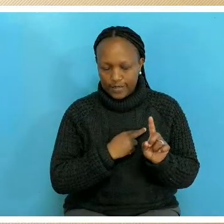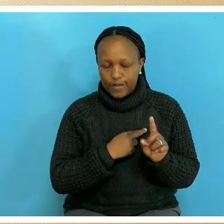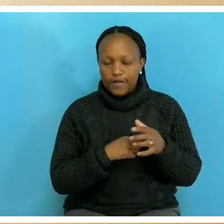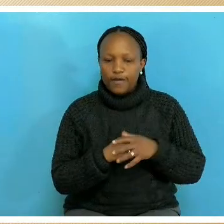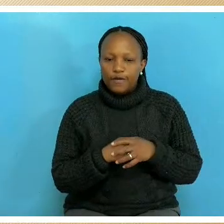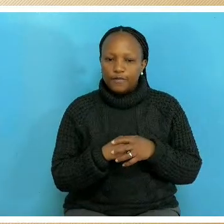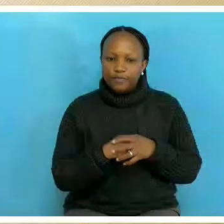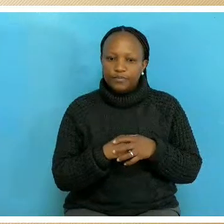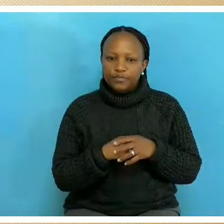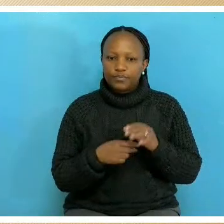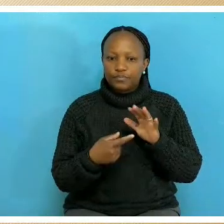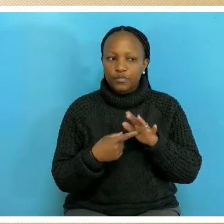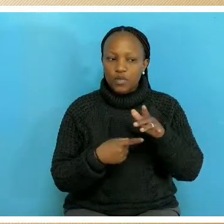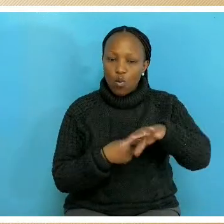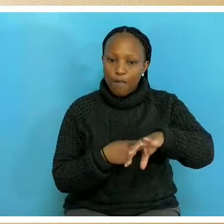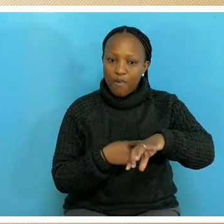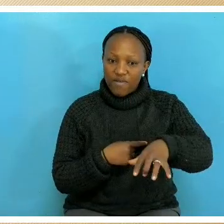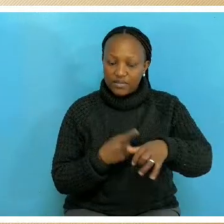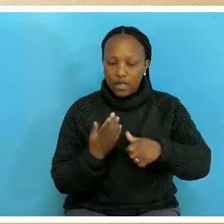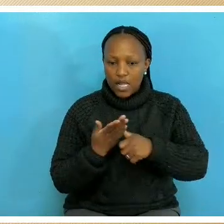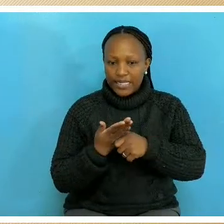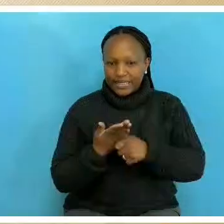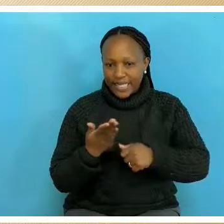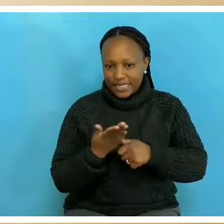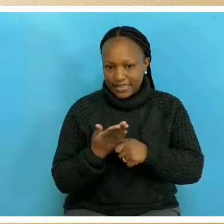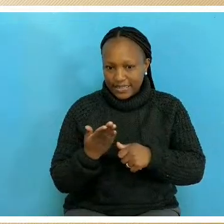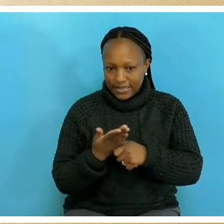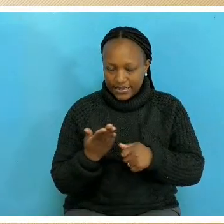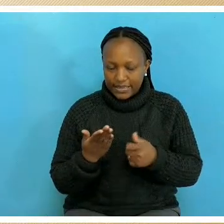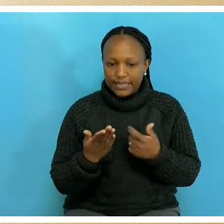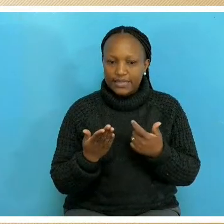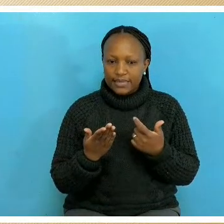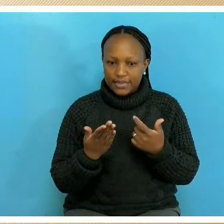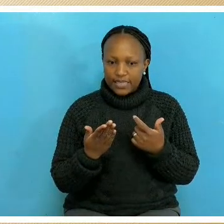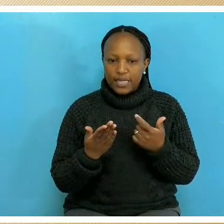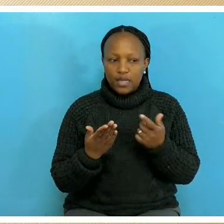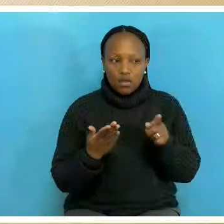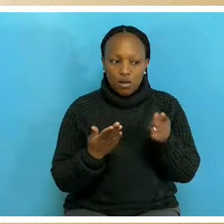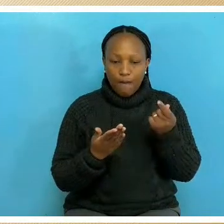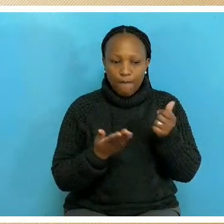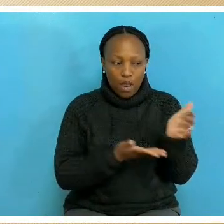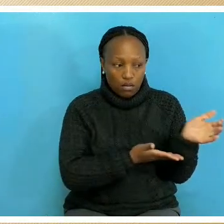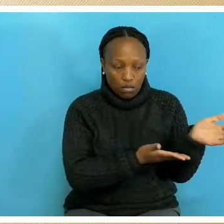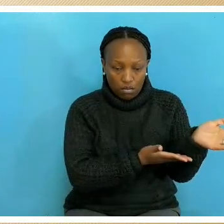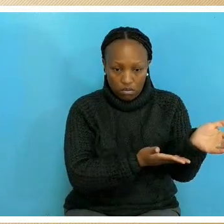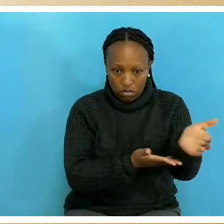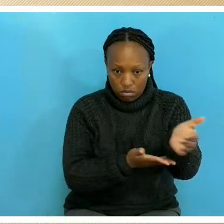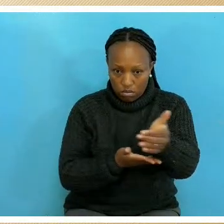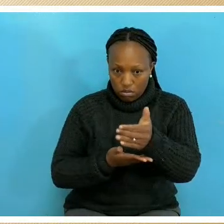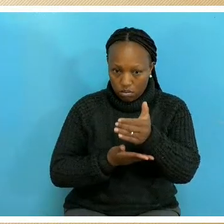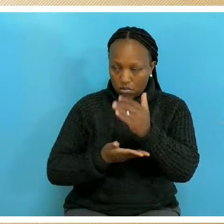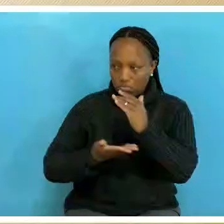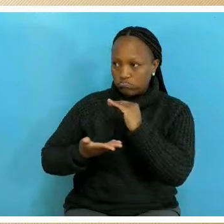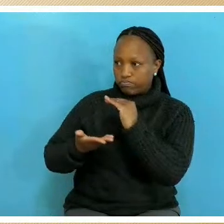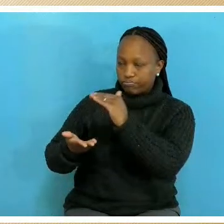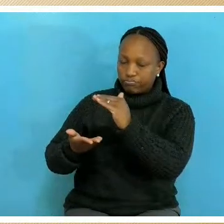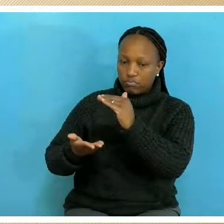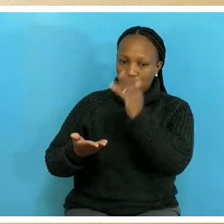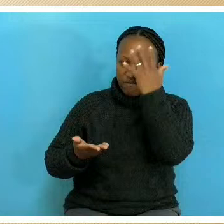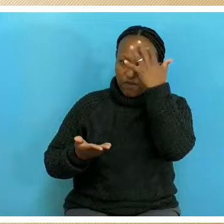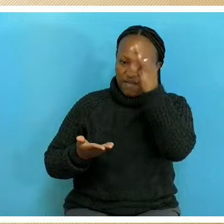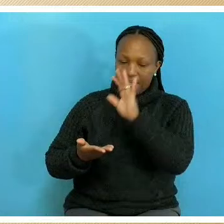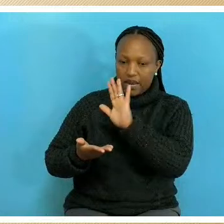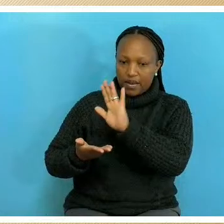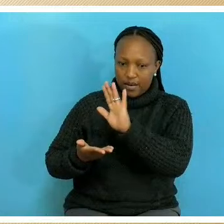collect provincial taxes that goes to the fiscus to assist with the